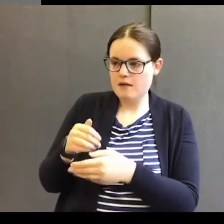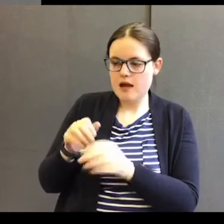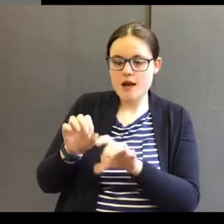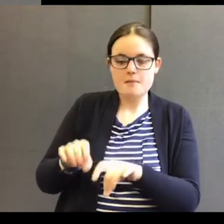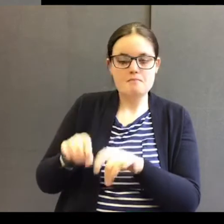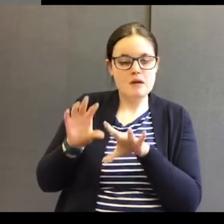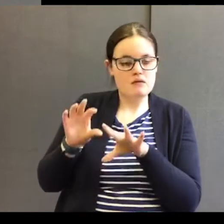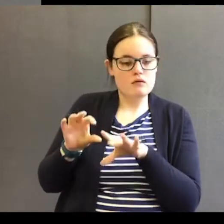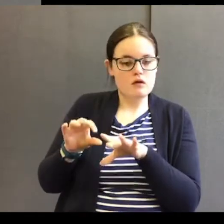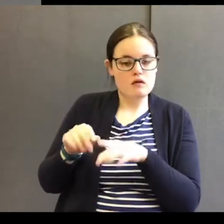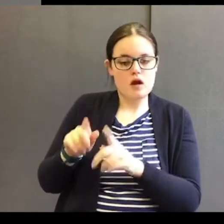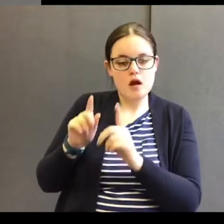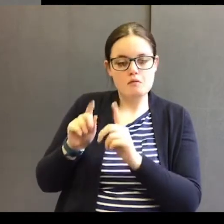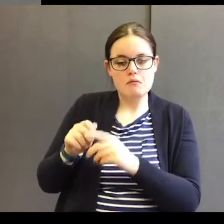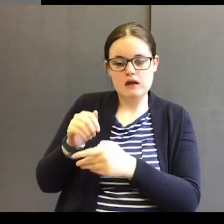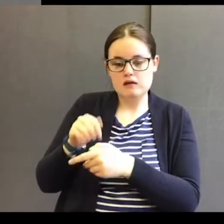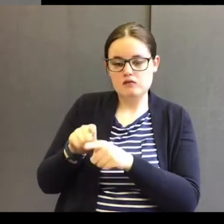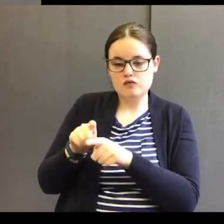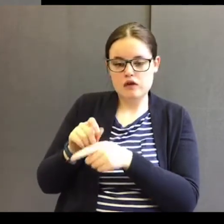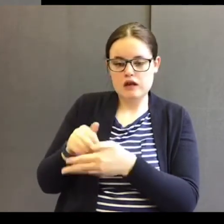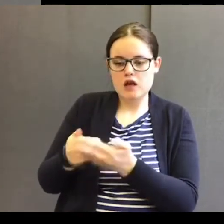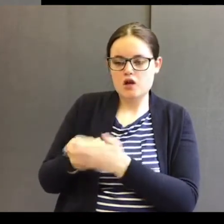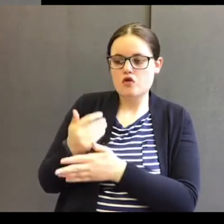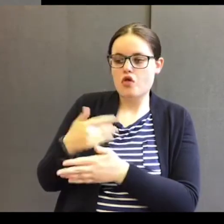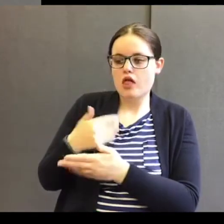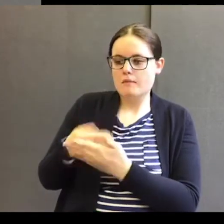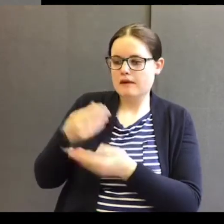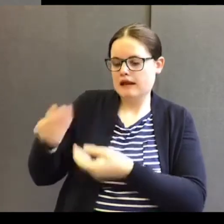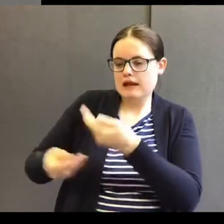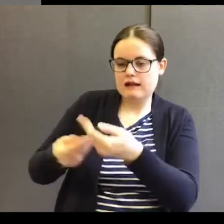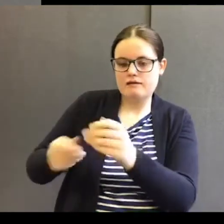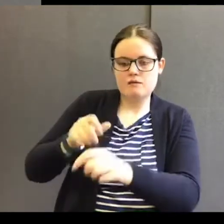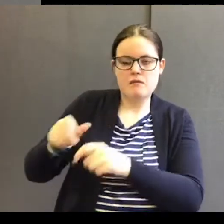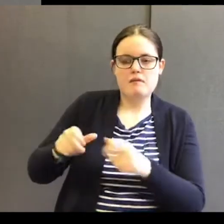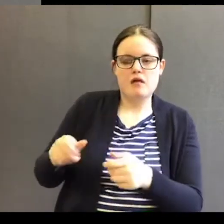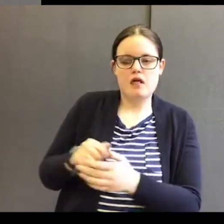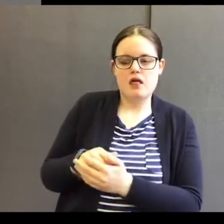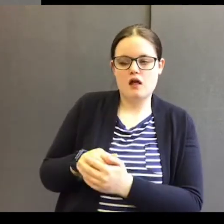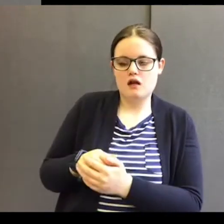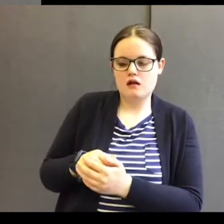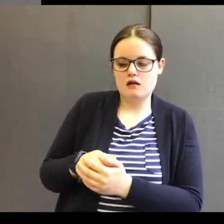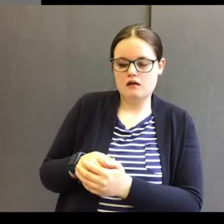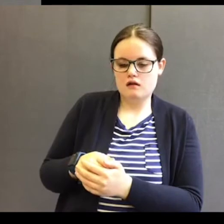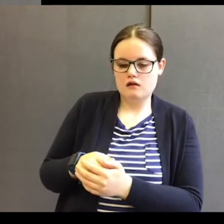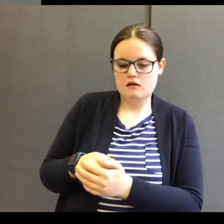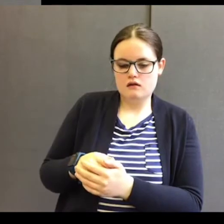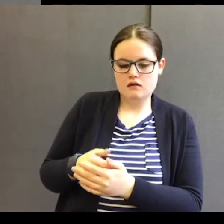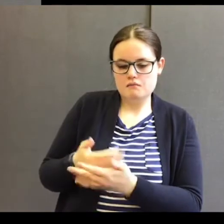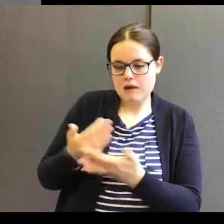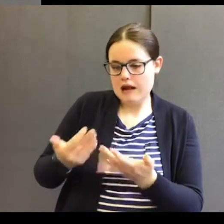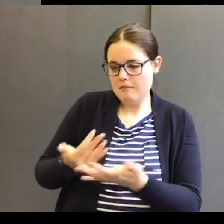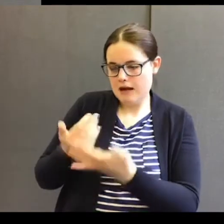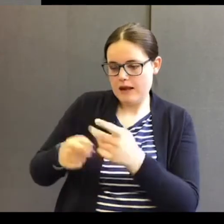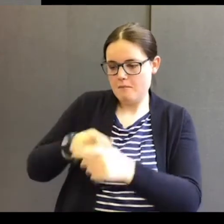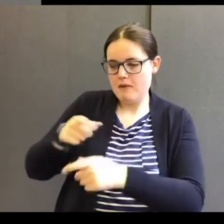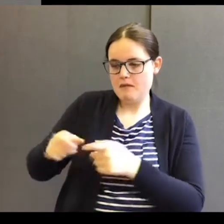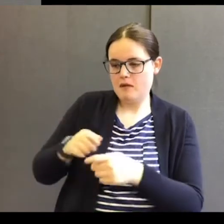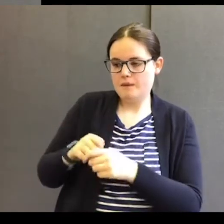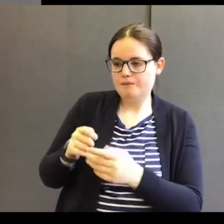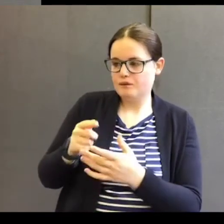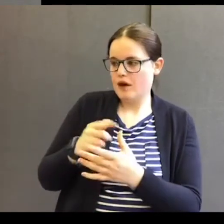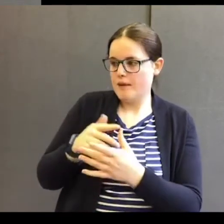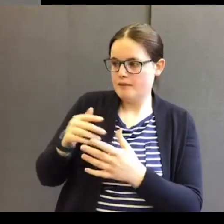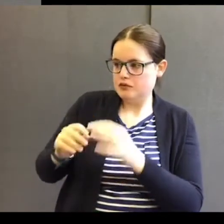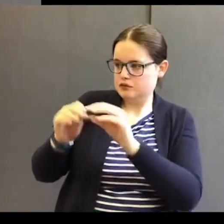only in the miracles, but in the new life that was being given to one after the other as